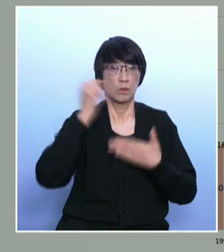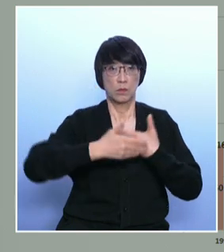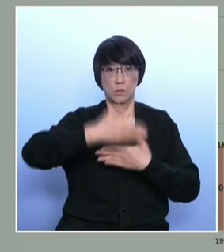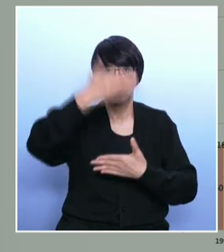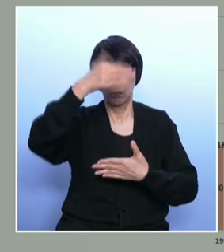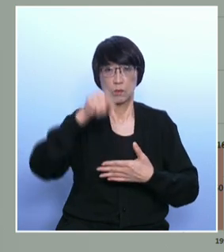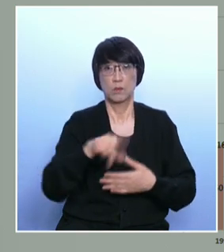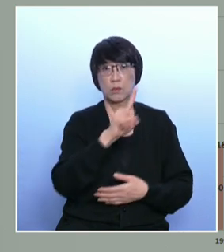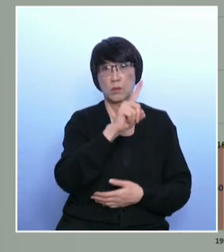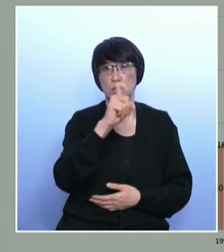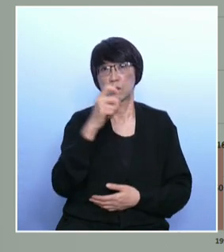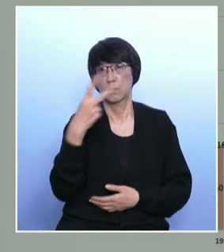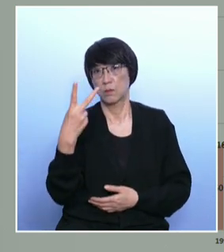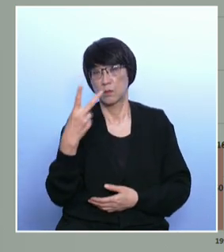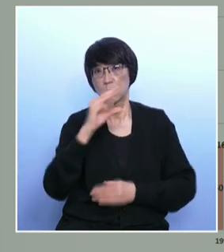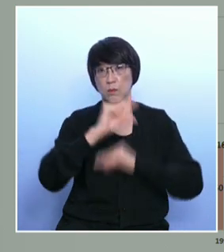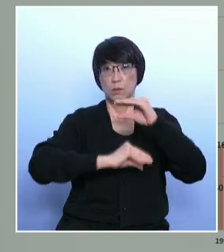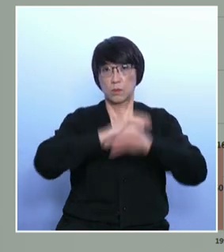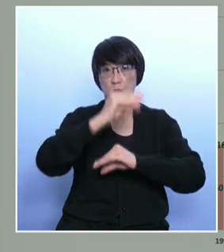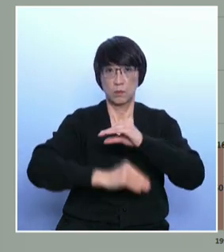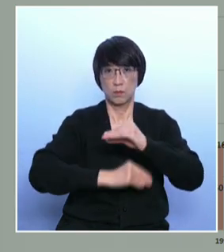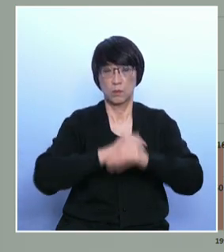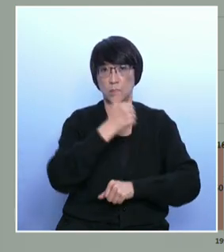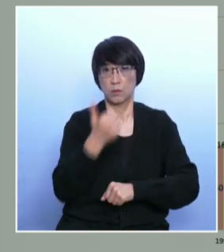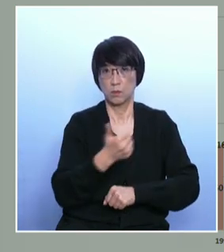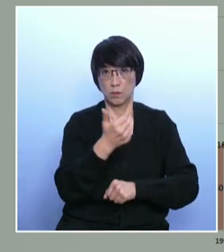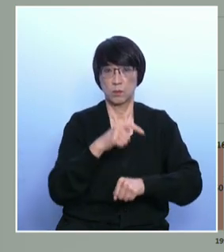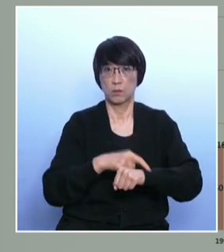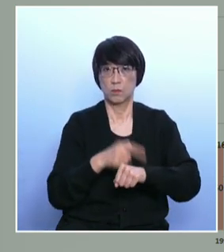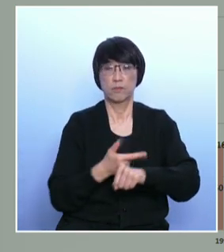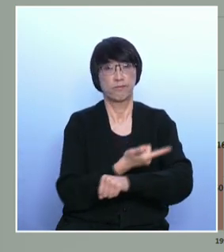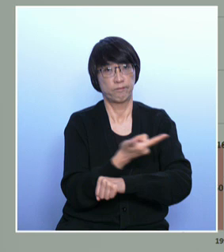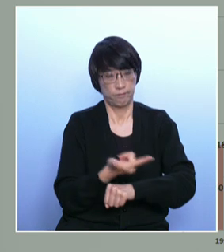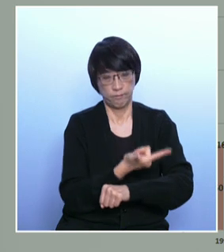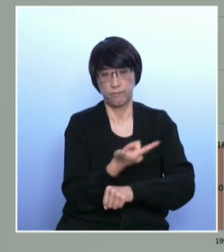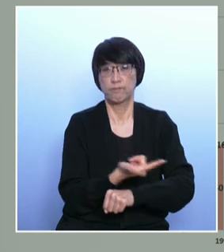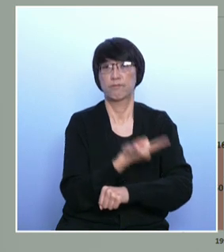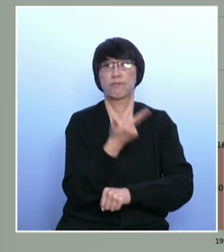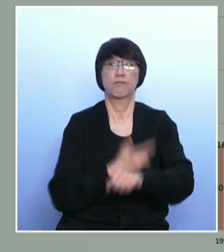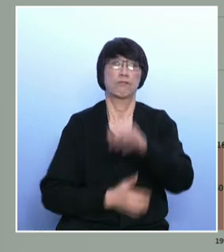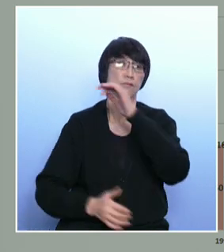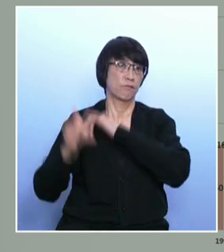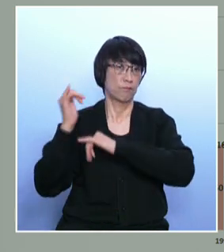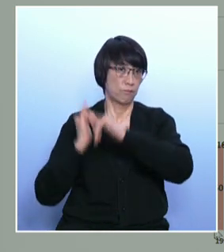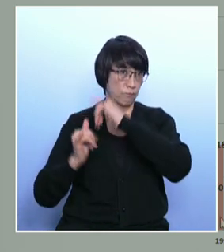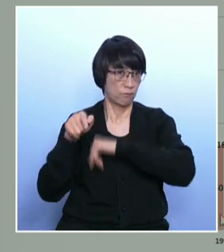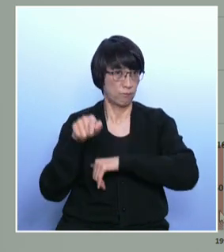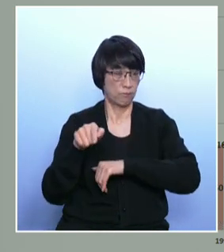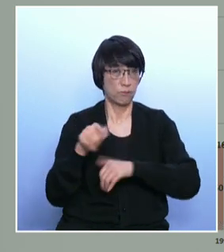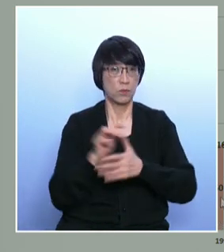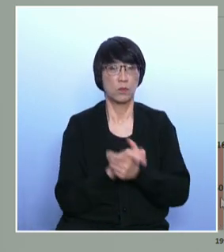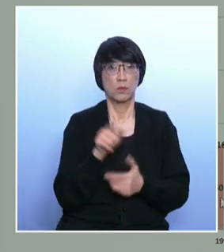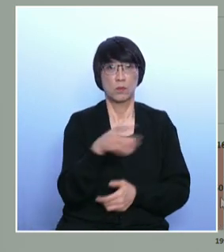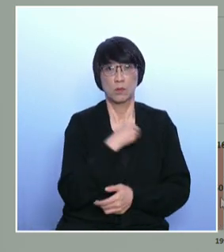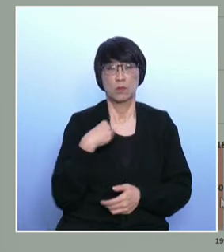Madam Ho Sin Hung Residence, it was built in 1992. It has a long history. When it